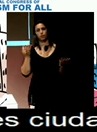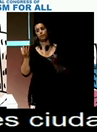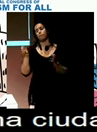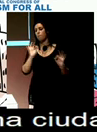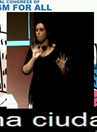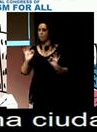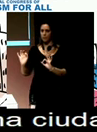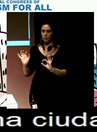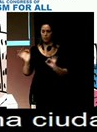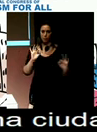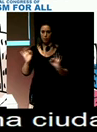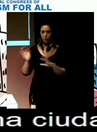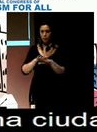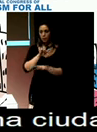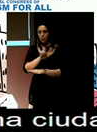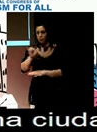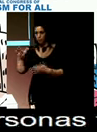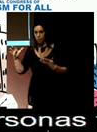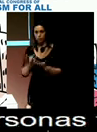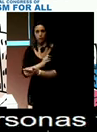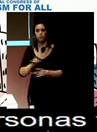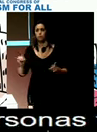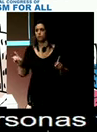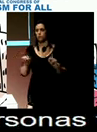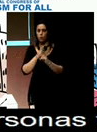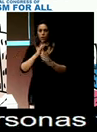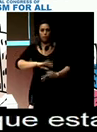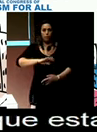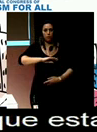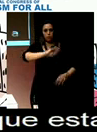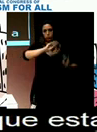And to be a human heritage, a city must be prepared.